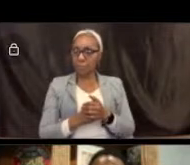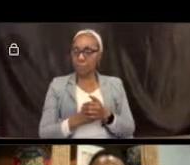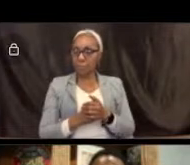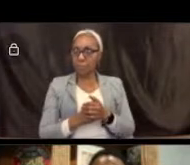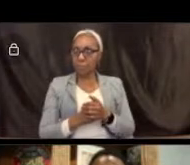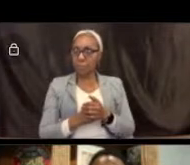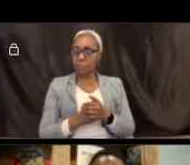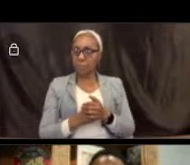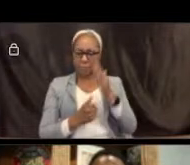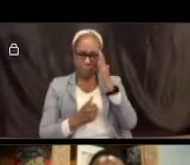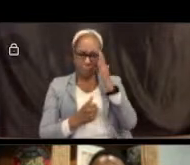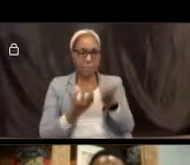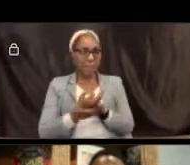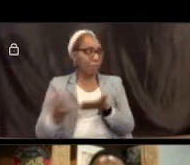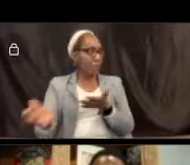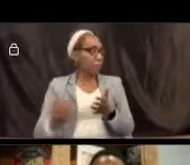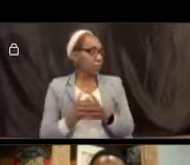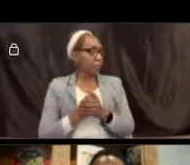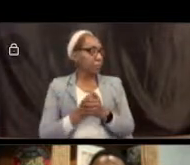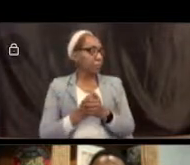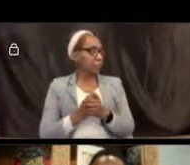For the next, your motion failed.